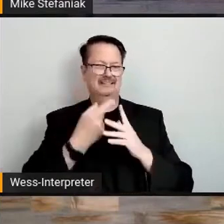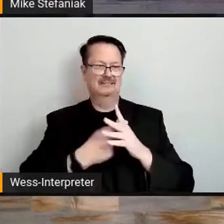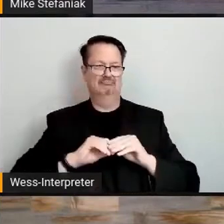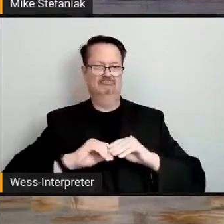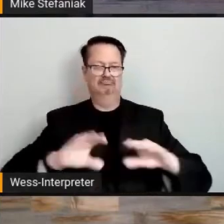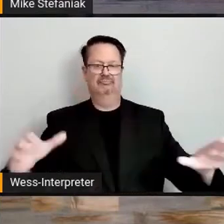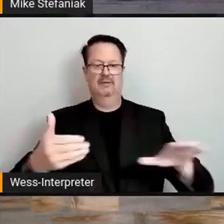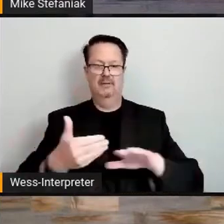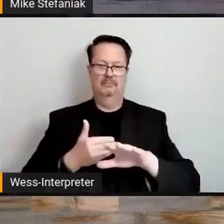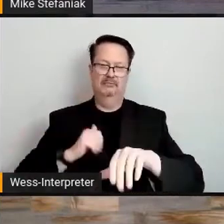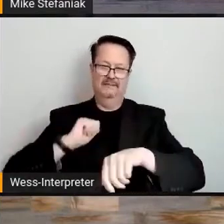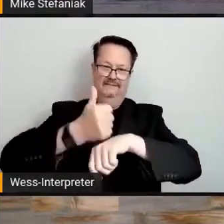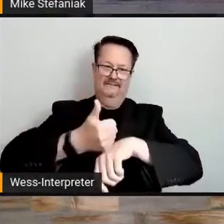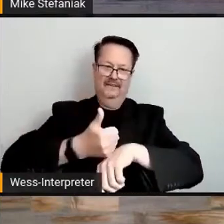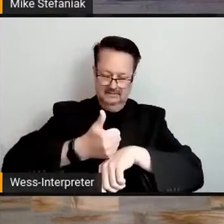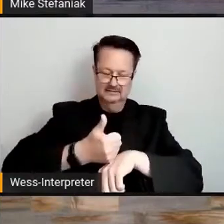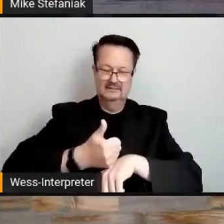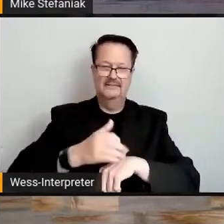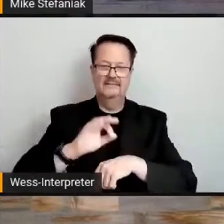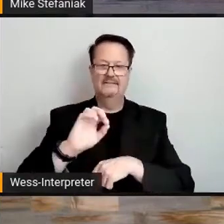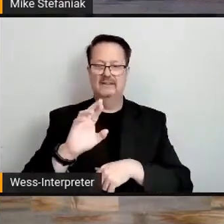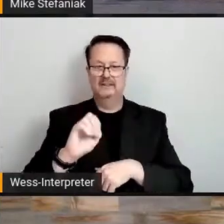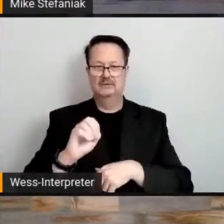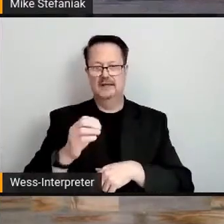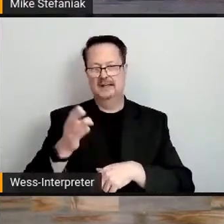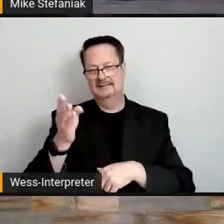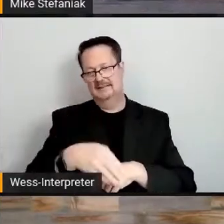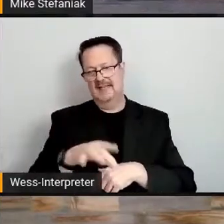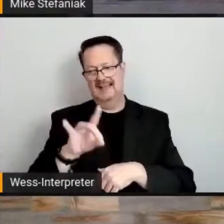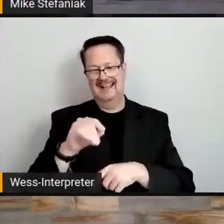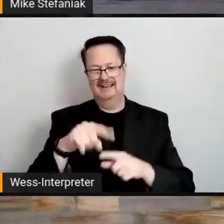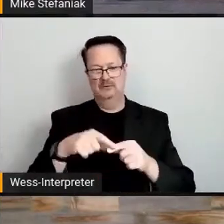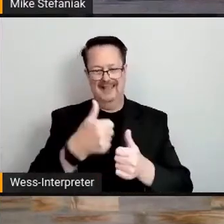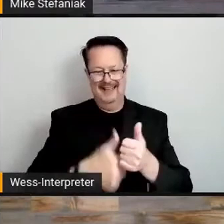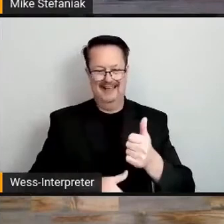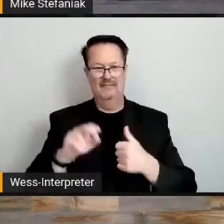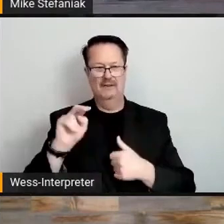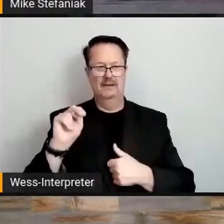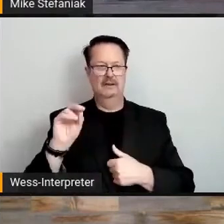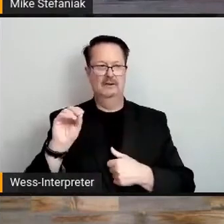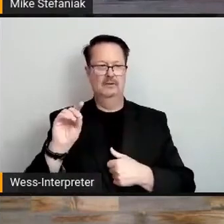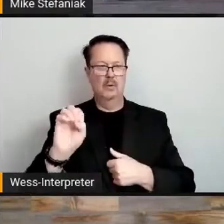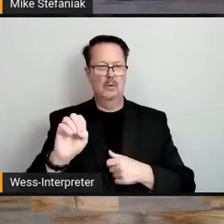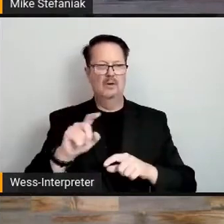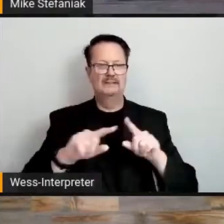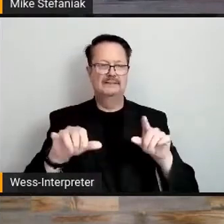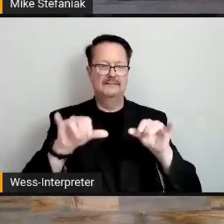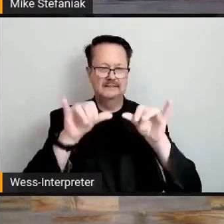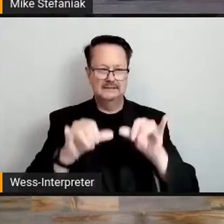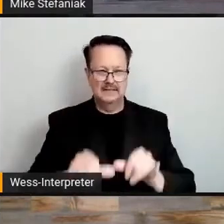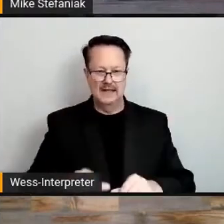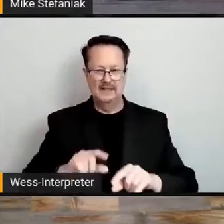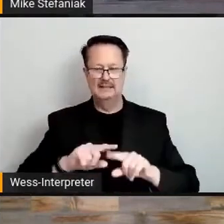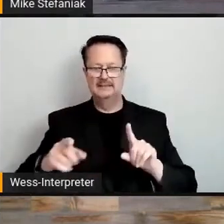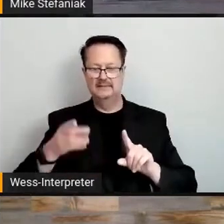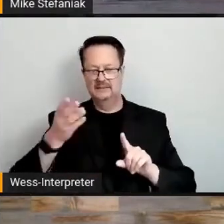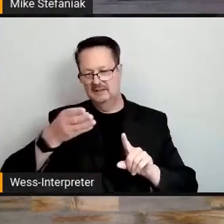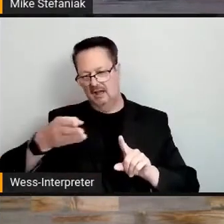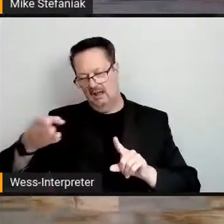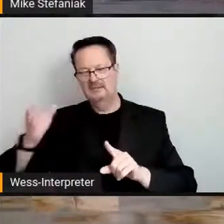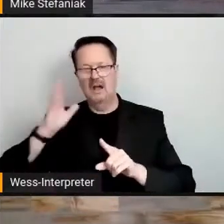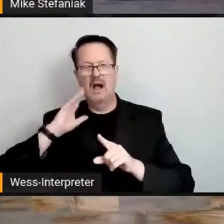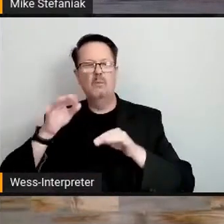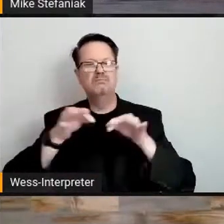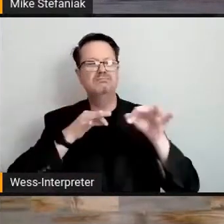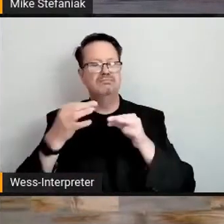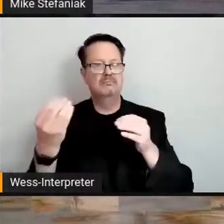assignment feature from VPC, where you can assign a /80 to every node. So different sizes, different slashes, and we'll cover this more.